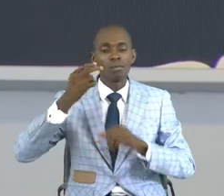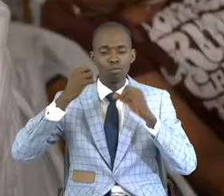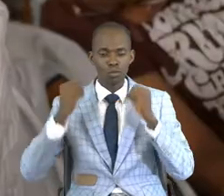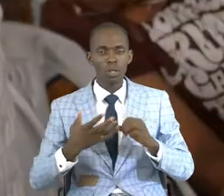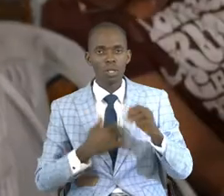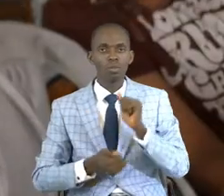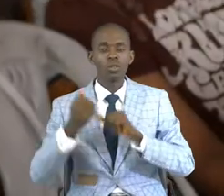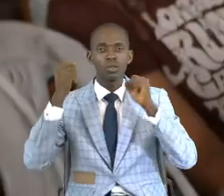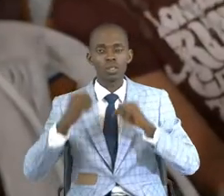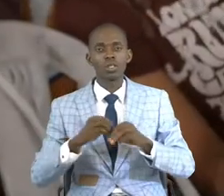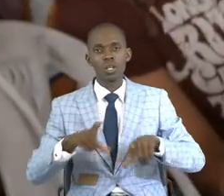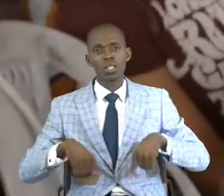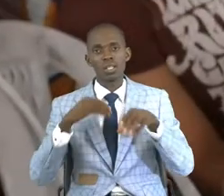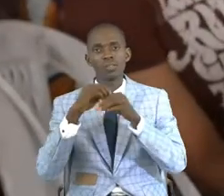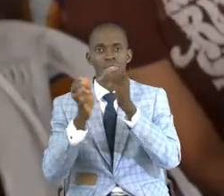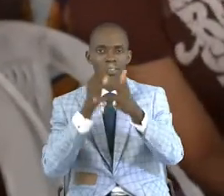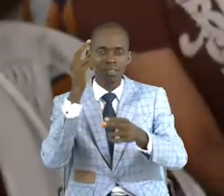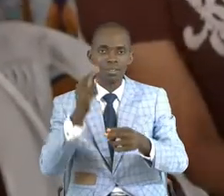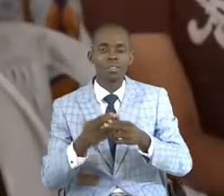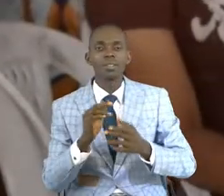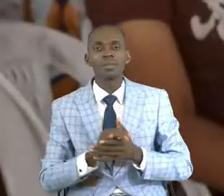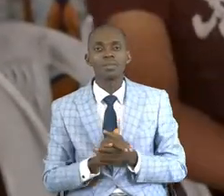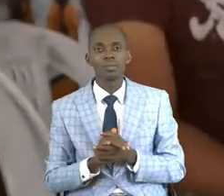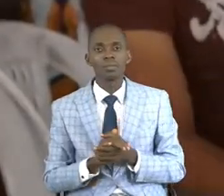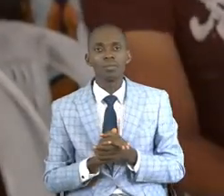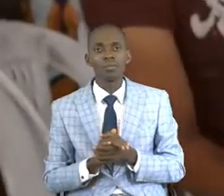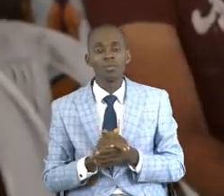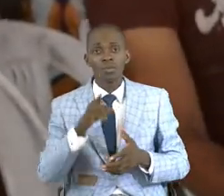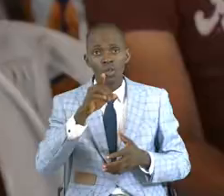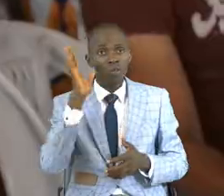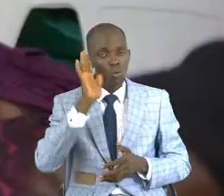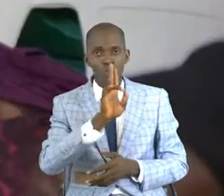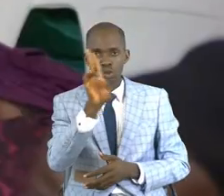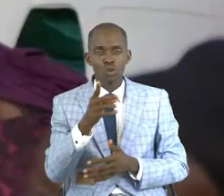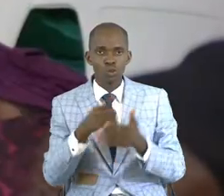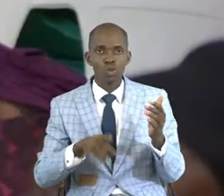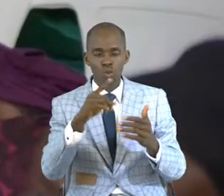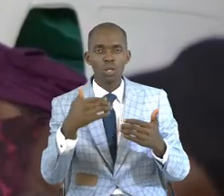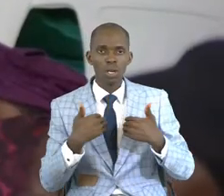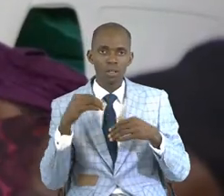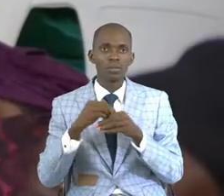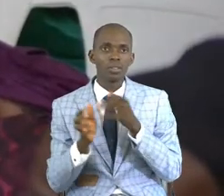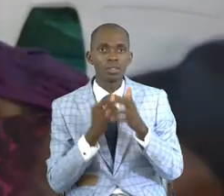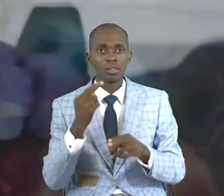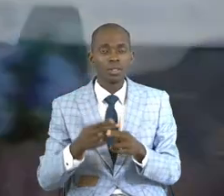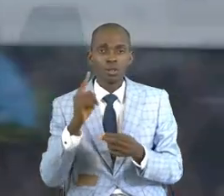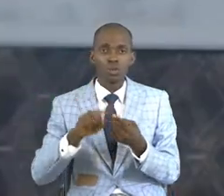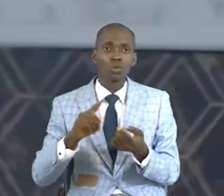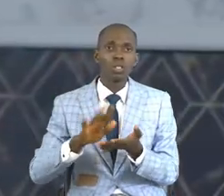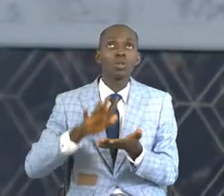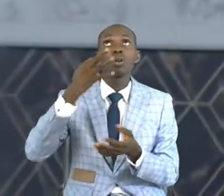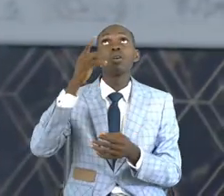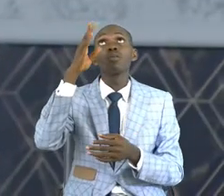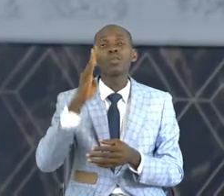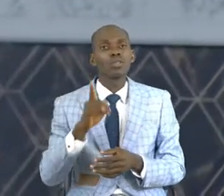Jesus' name. You will use what you have. to the glory of God, you'll use what you